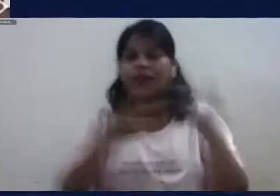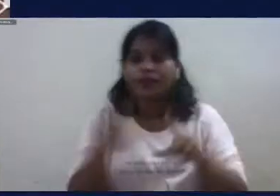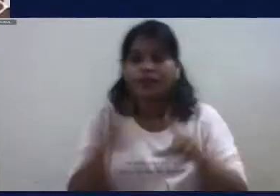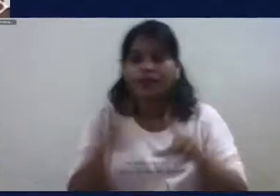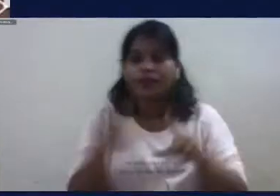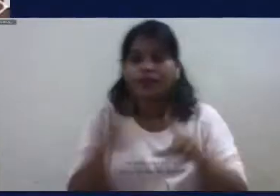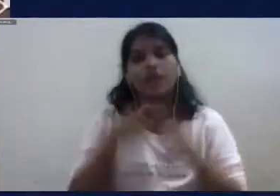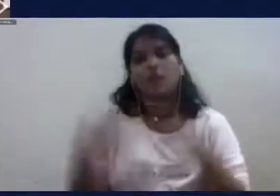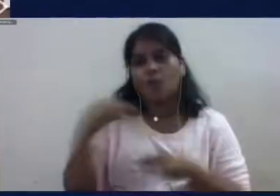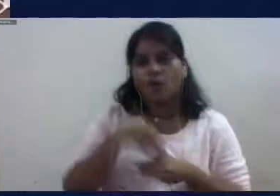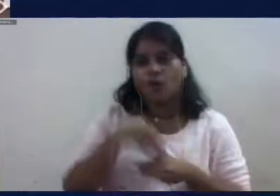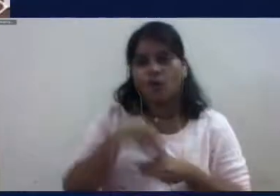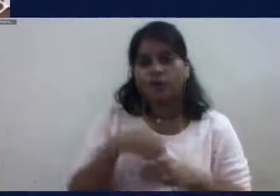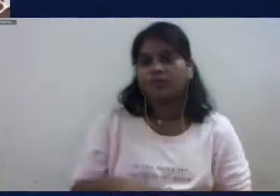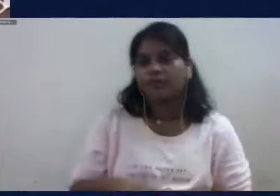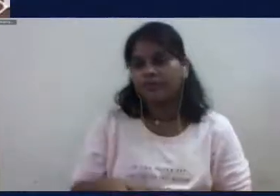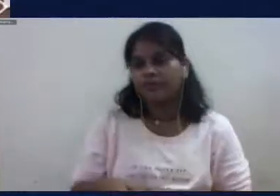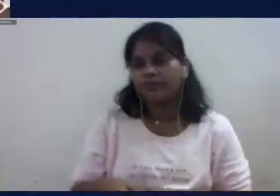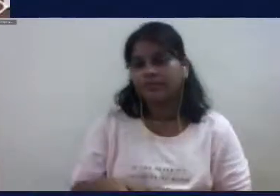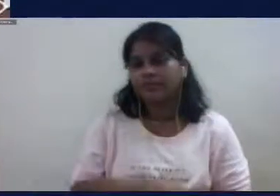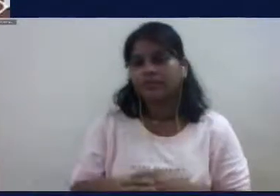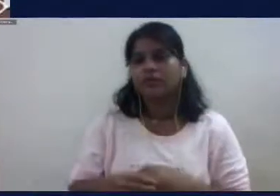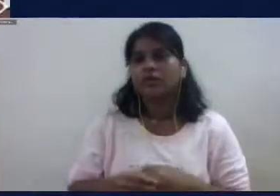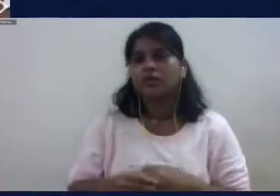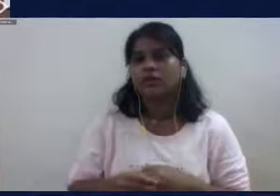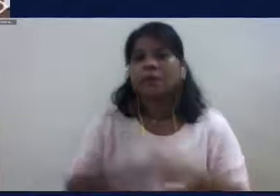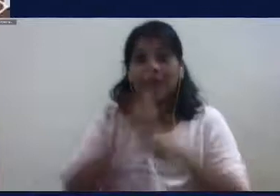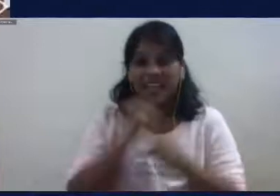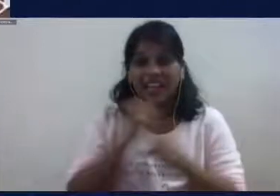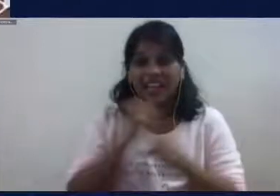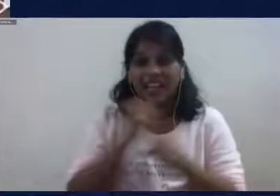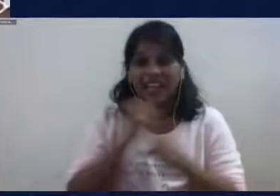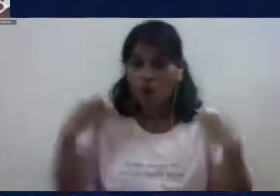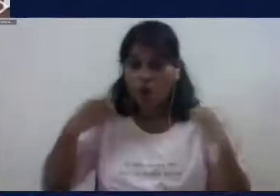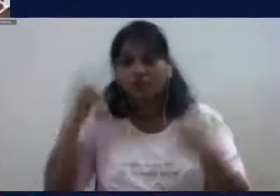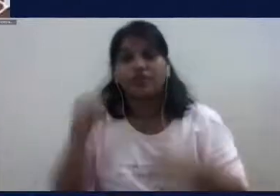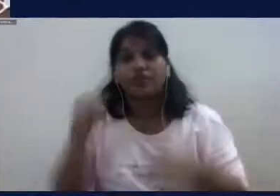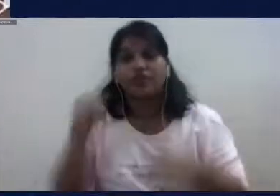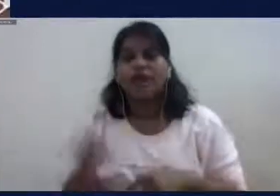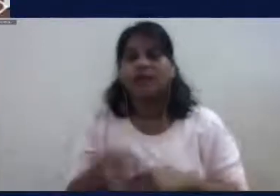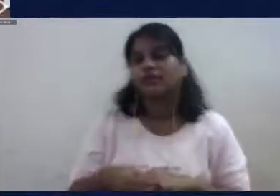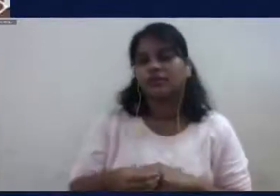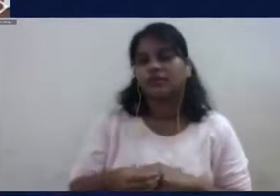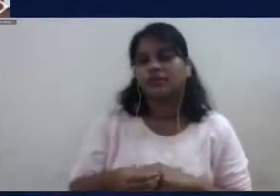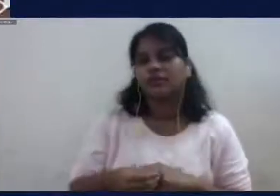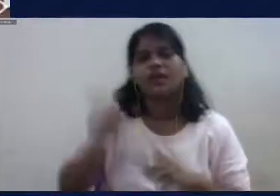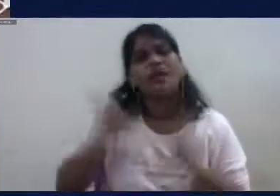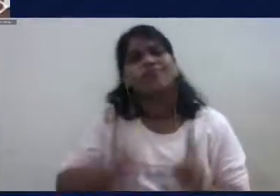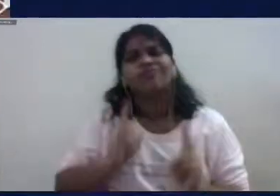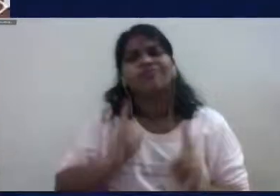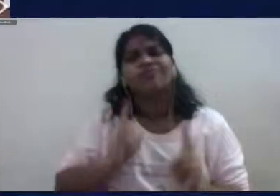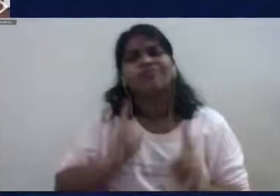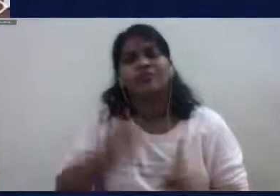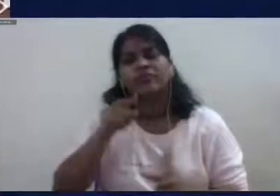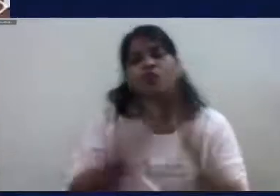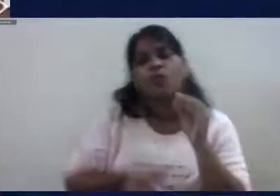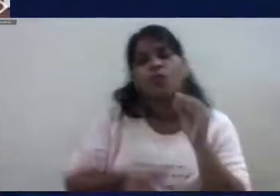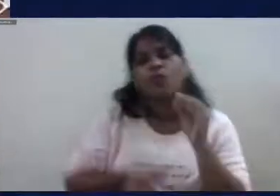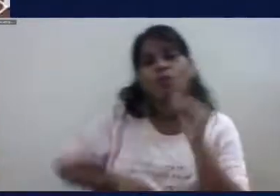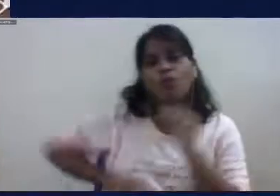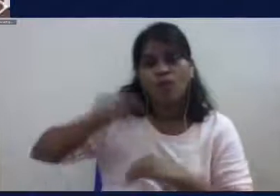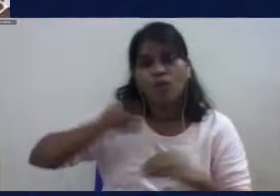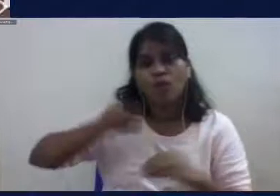they are involved in. They make gear for that. They make clothes for that. So naturally, the more new stuff